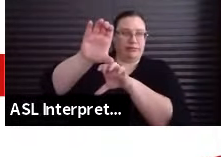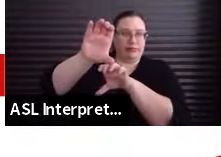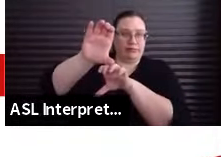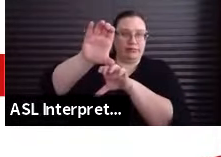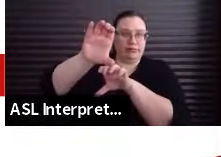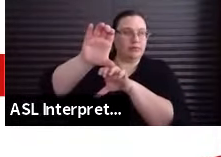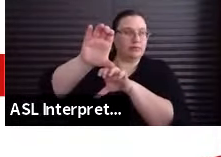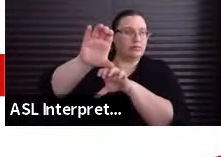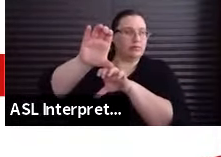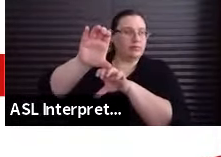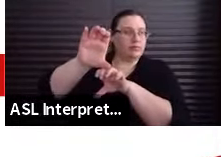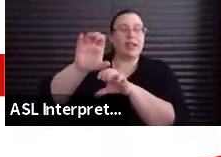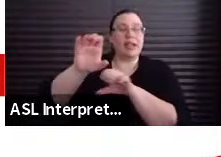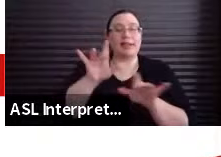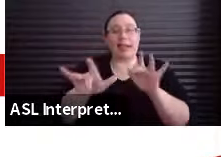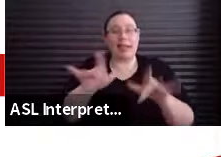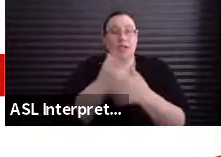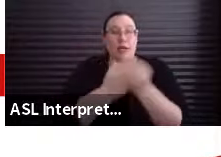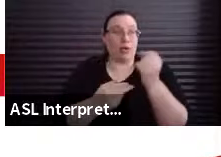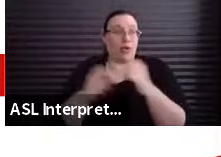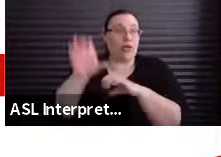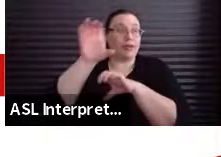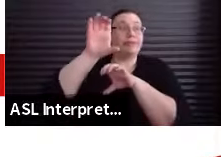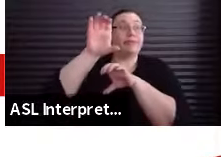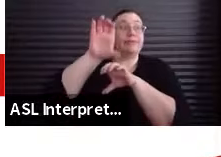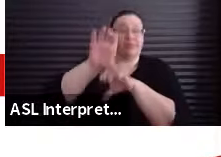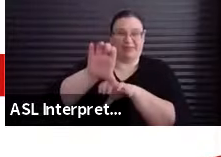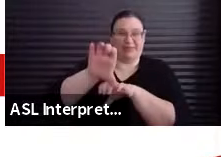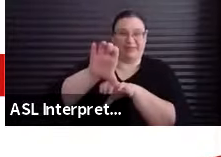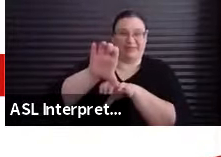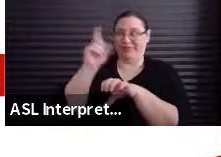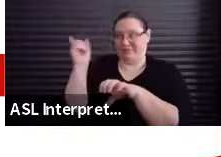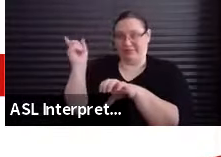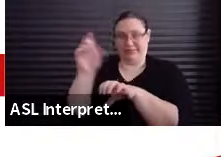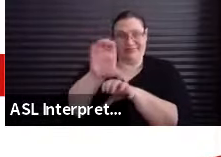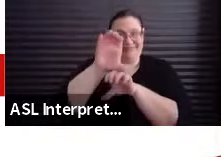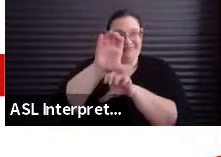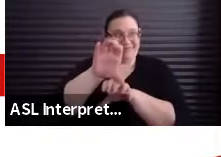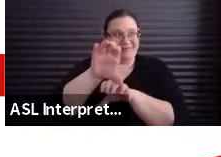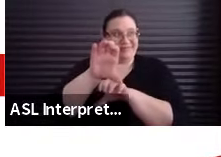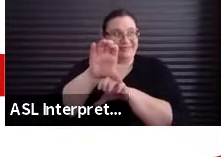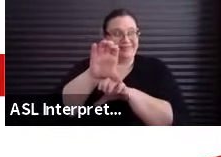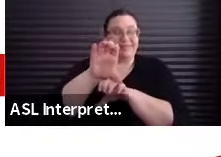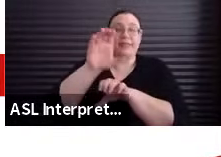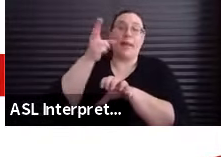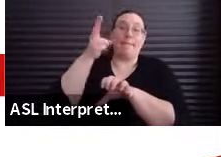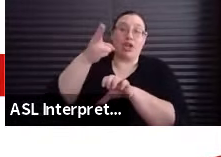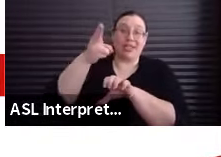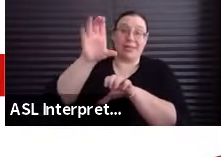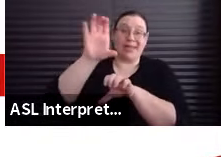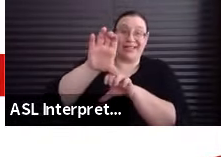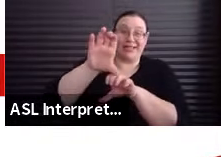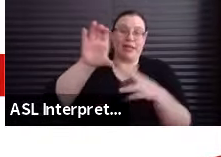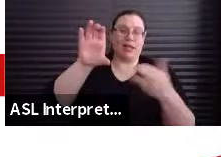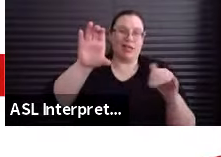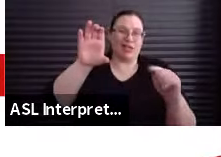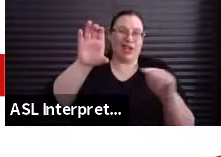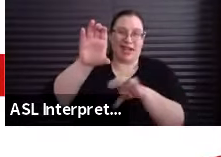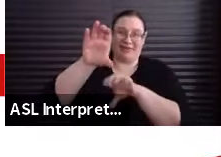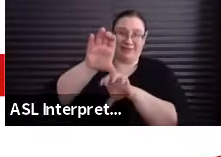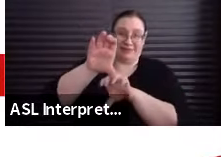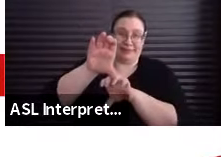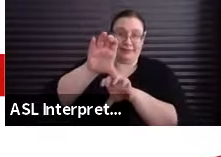because both were selected. So when that happens, it looks like this. The participants are on the top, the chat area is down below.